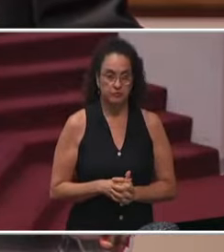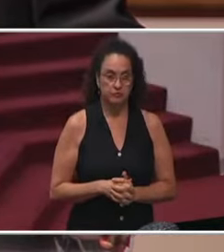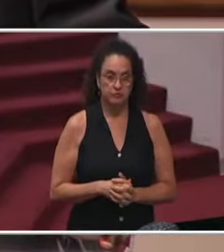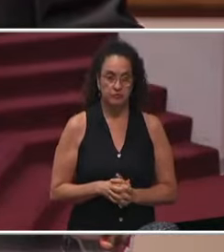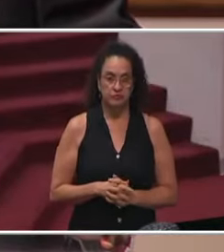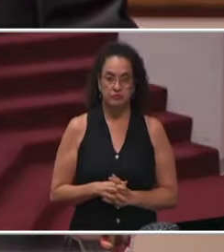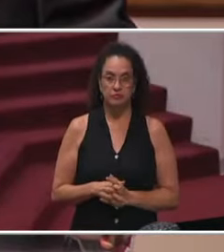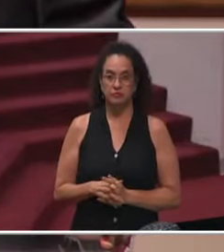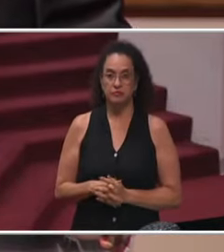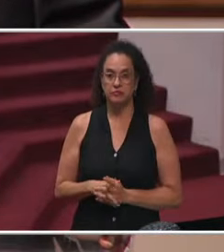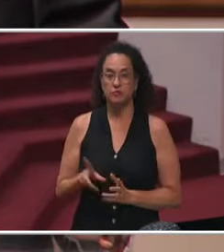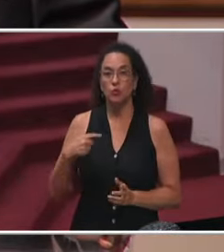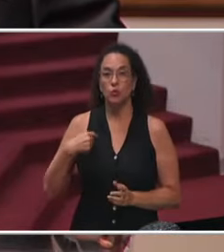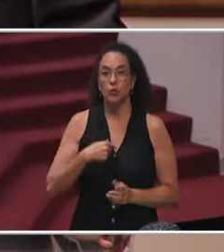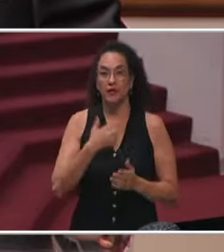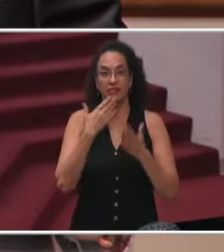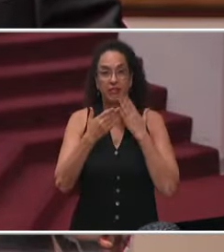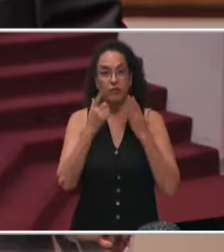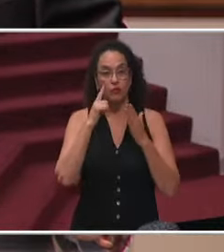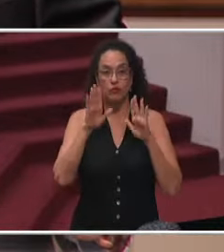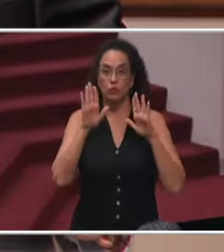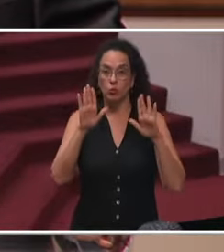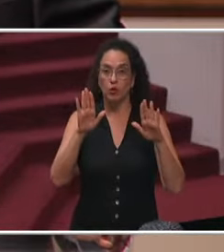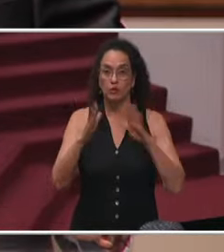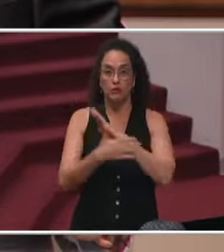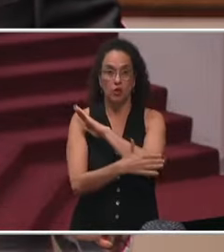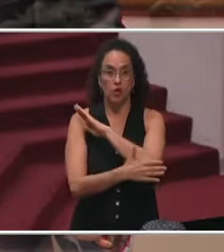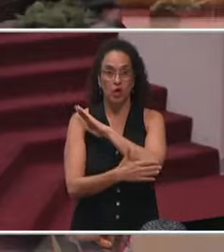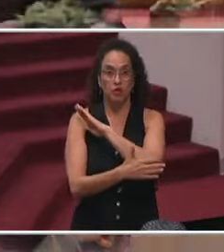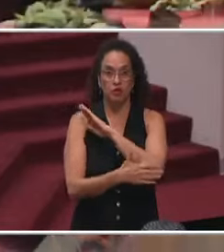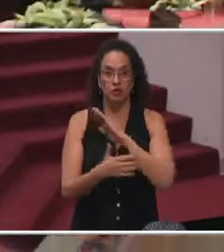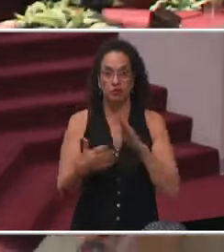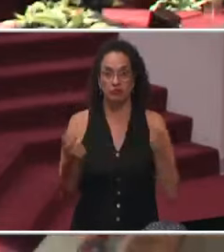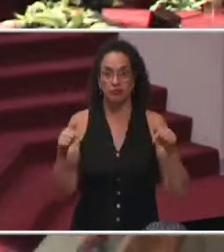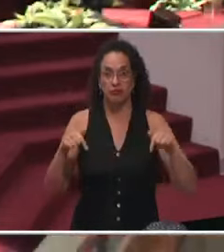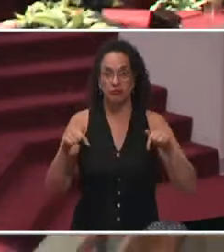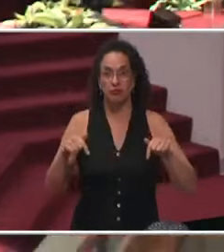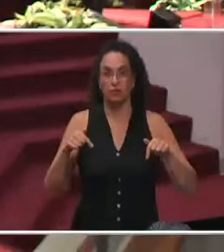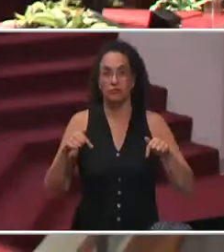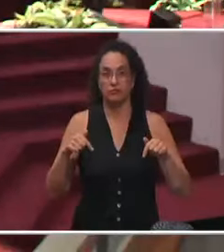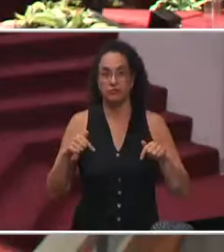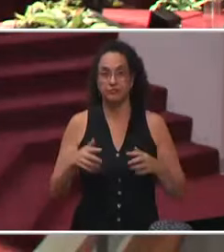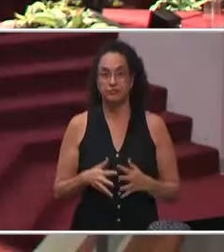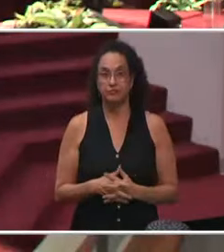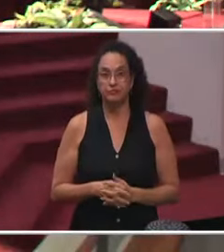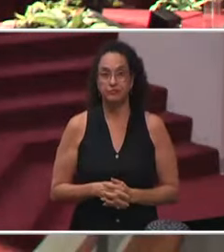for this grateful nation that we live in, this country.